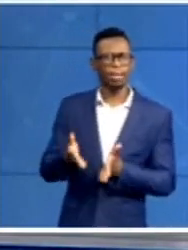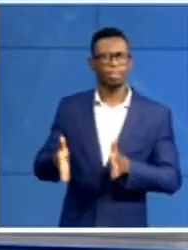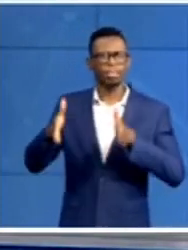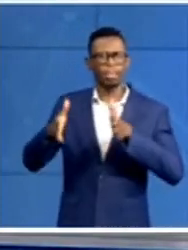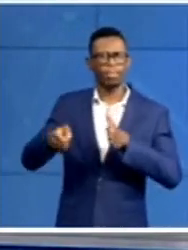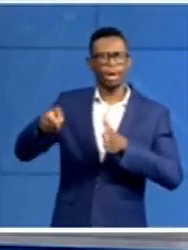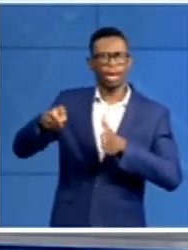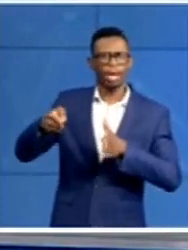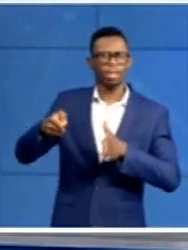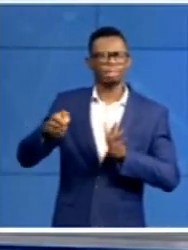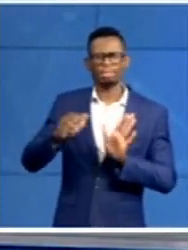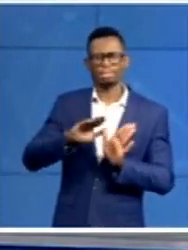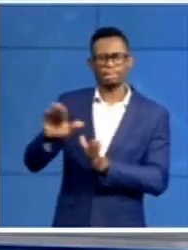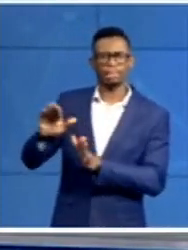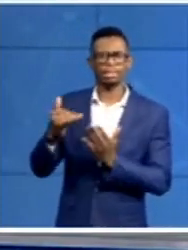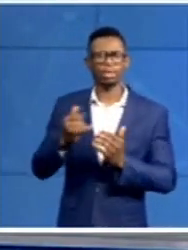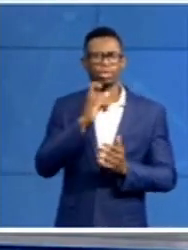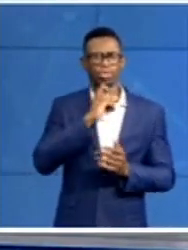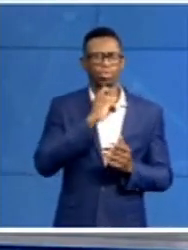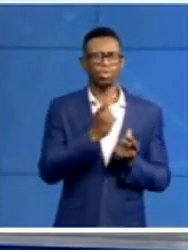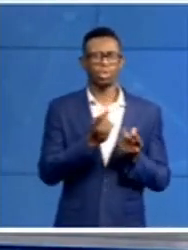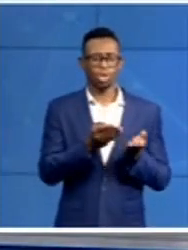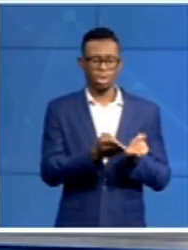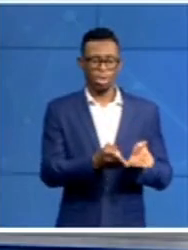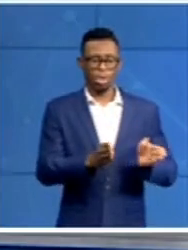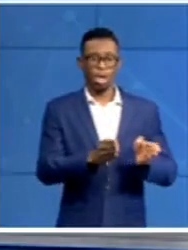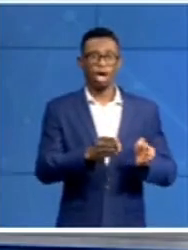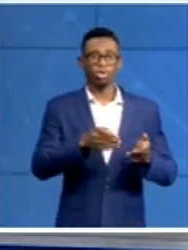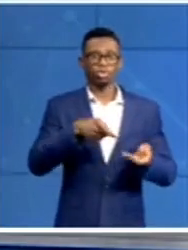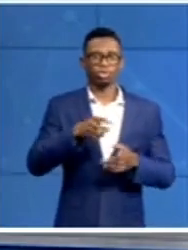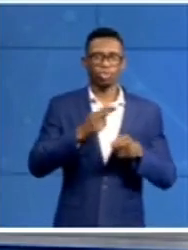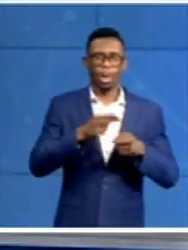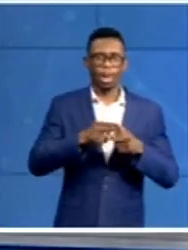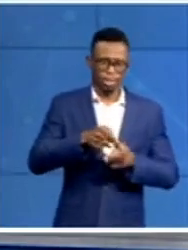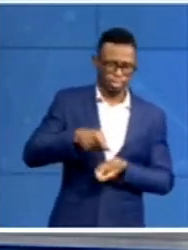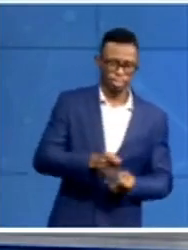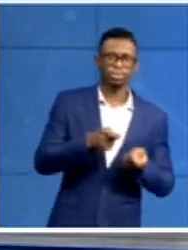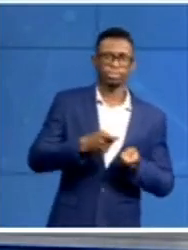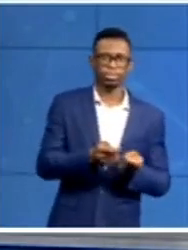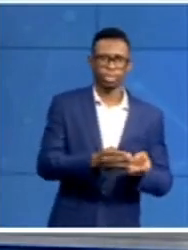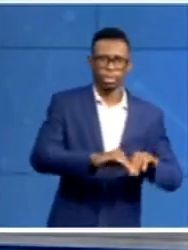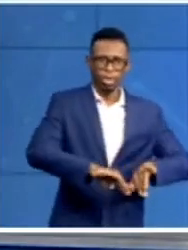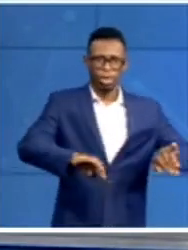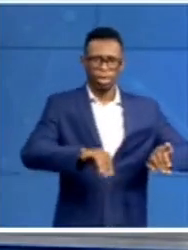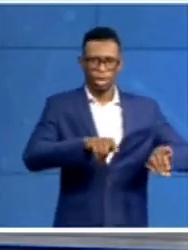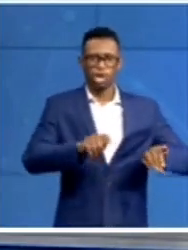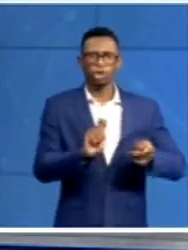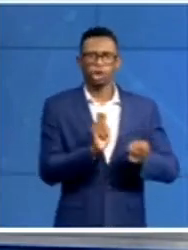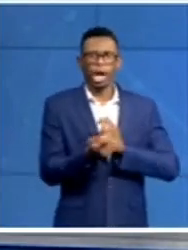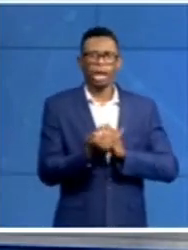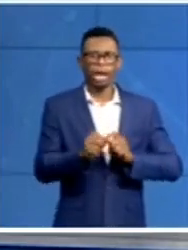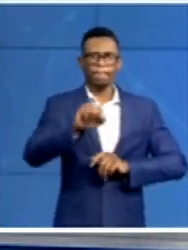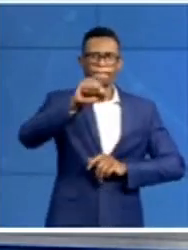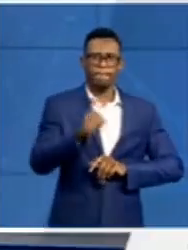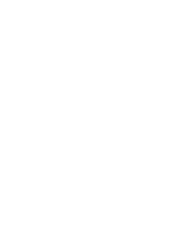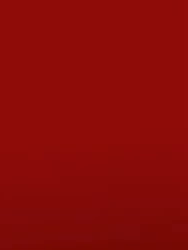into flushing toilets without septic and sewage systems. Our reporter Lutendo Bobodi has the latest on this story. A very good morning to you,